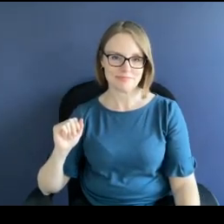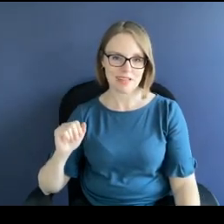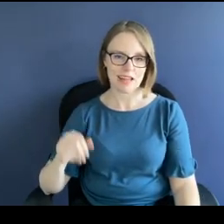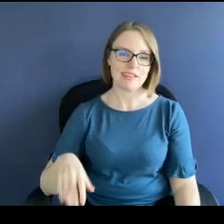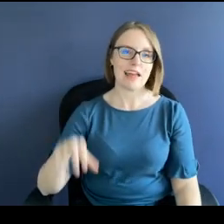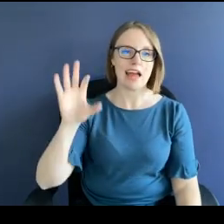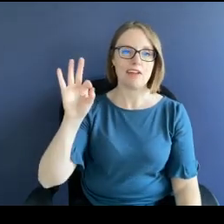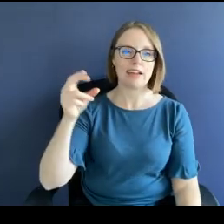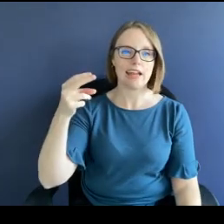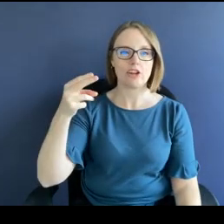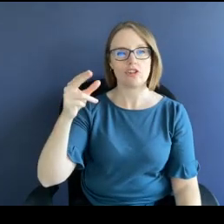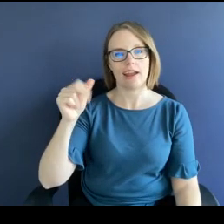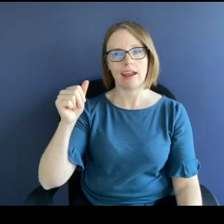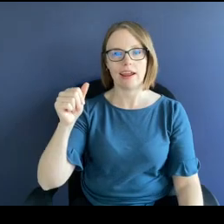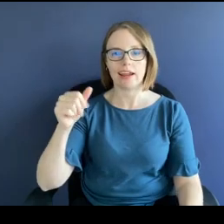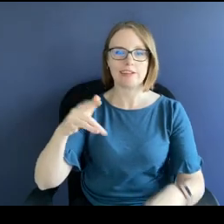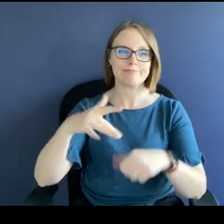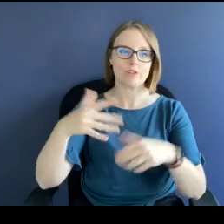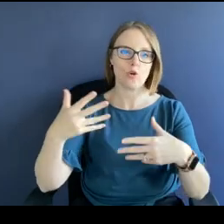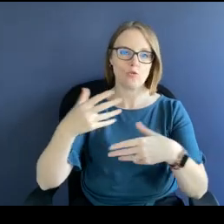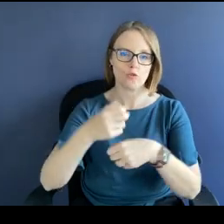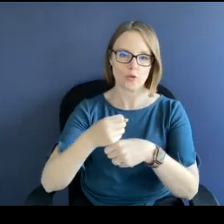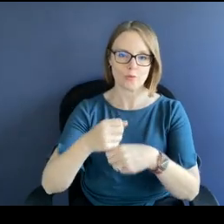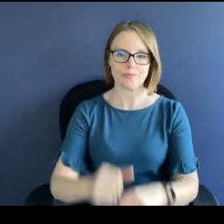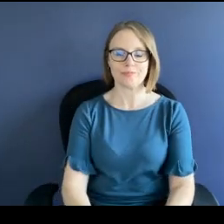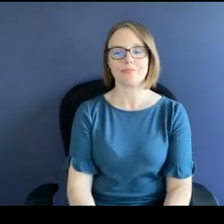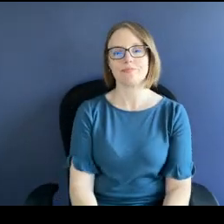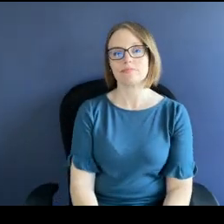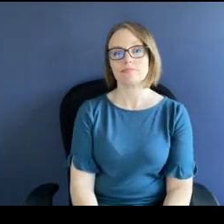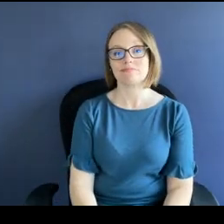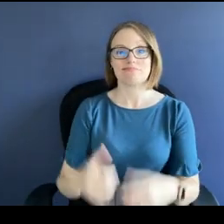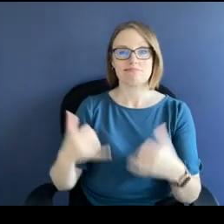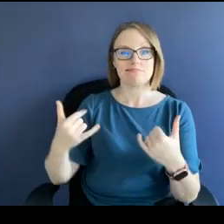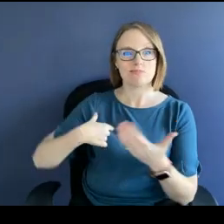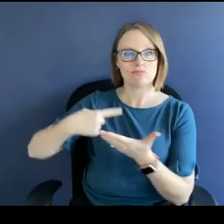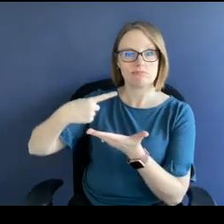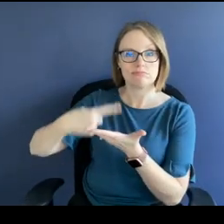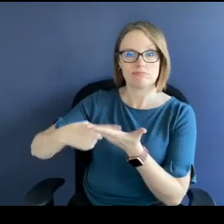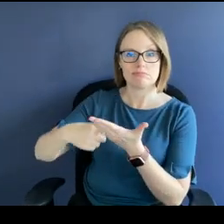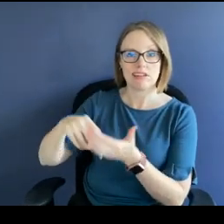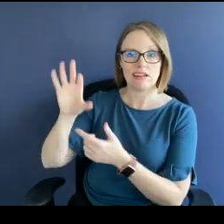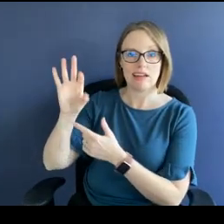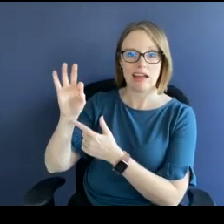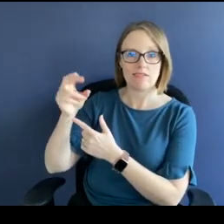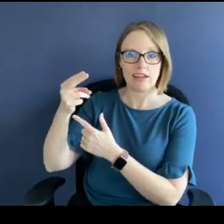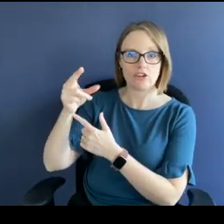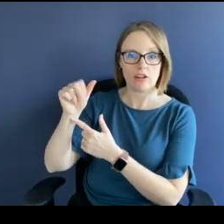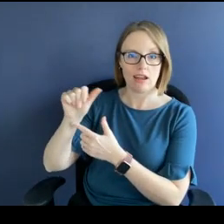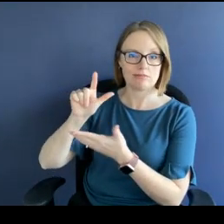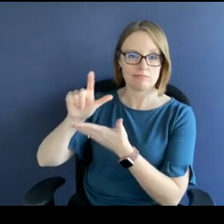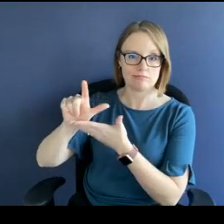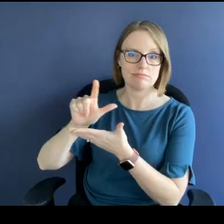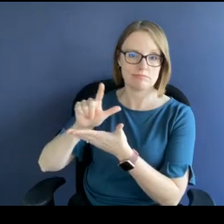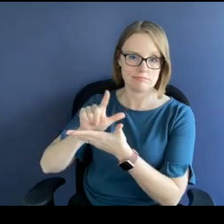overview. And let's talk about the Fair Housing Act or